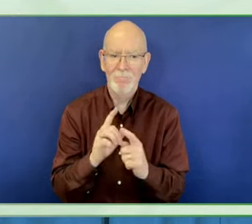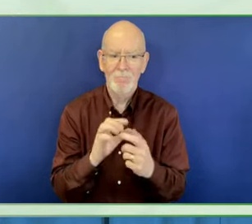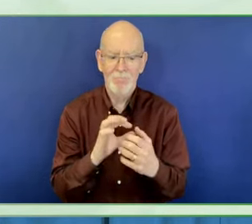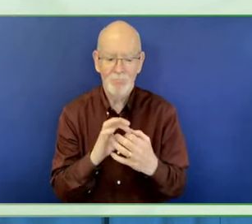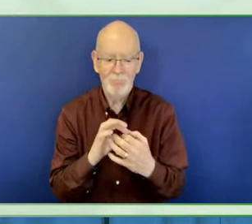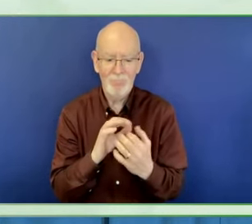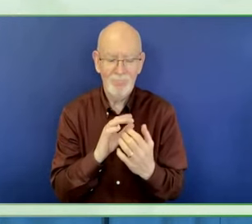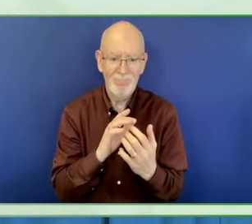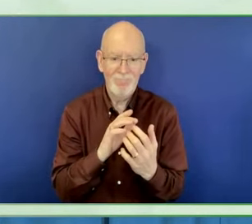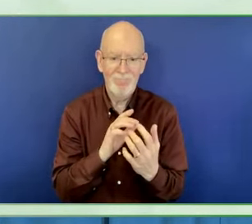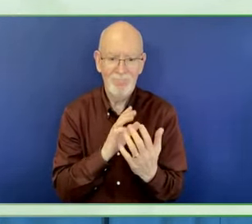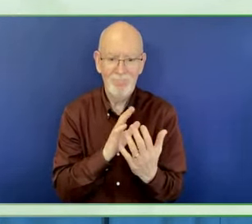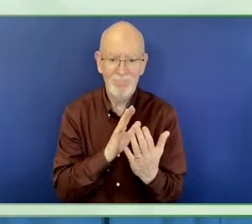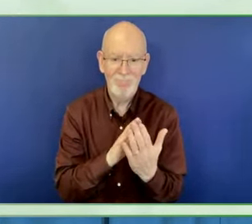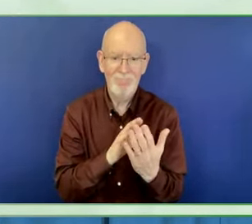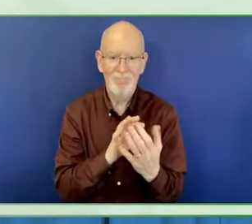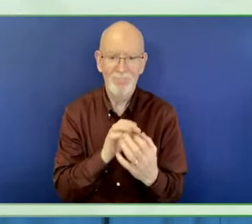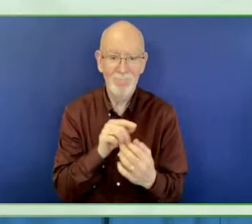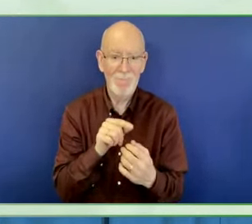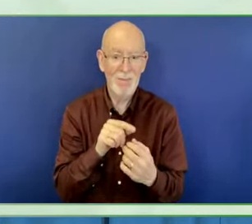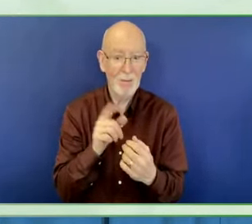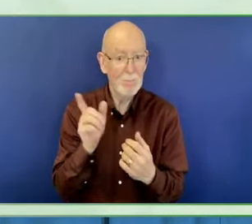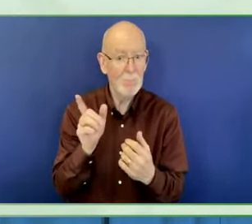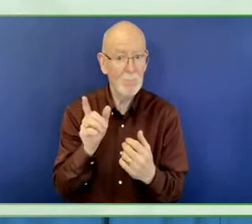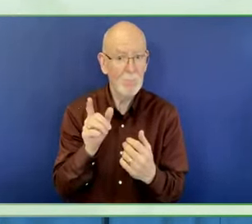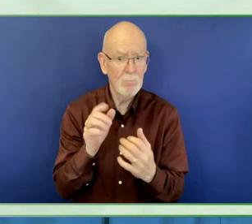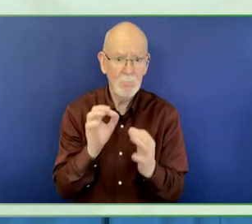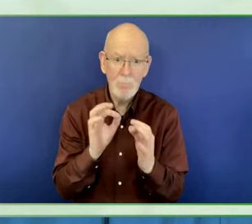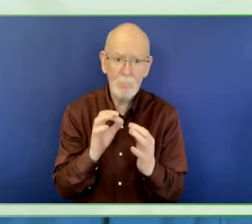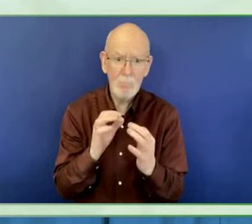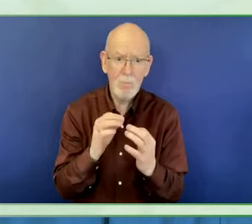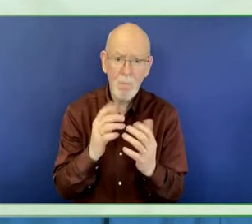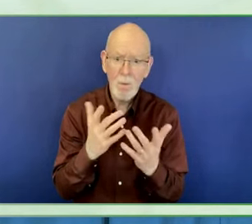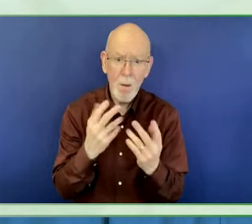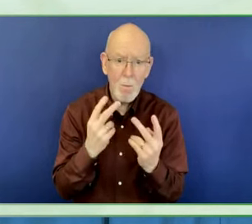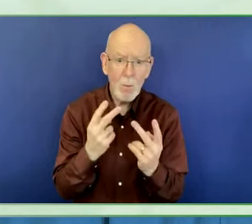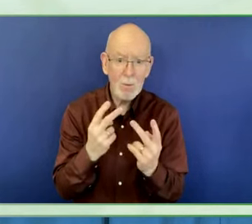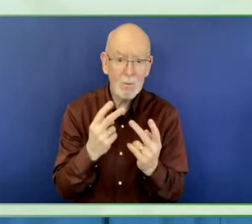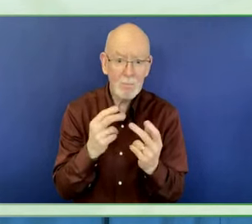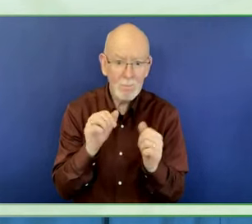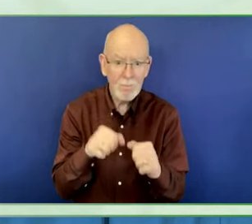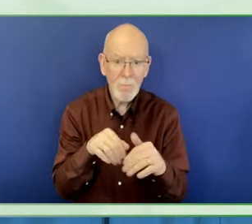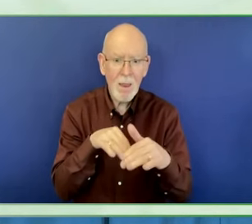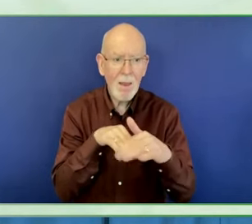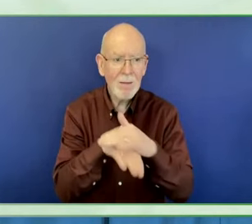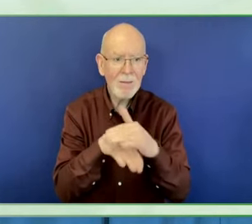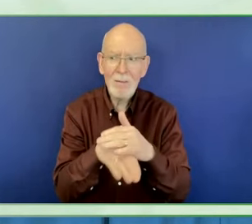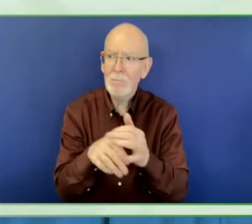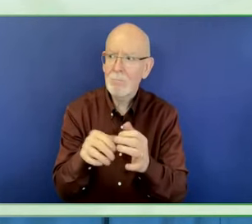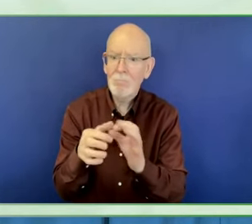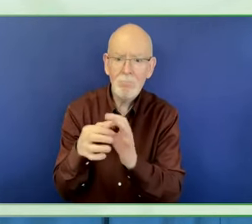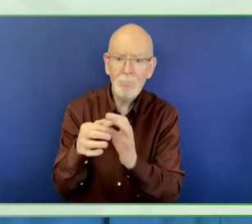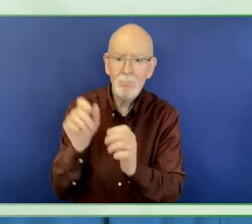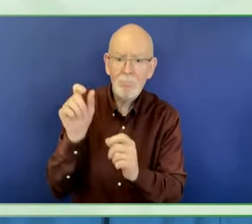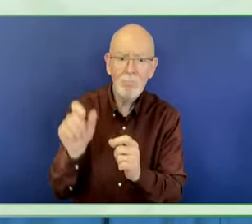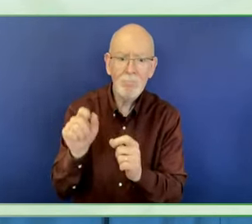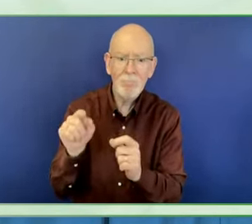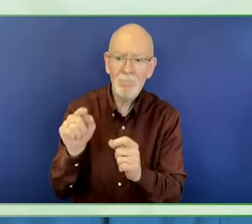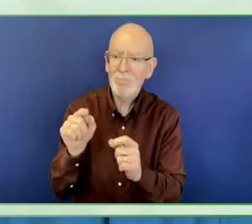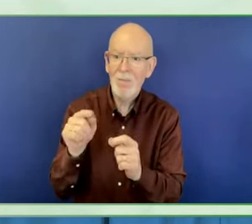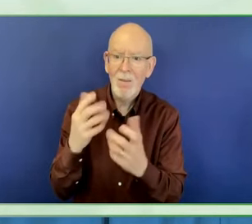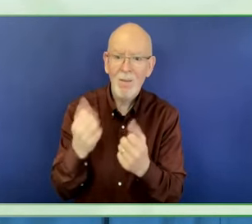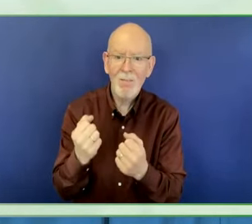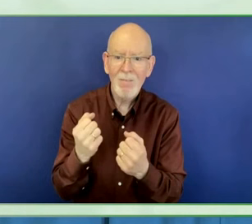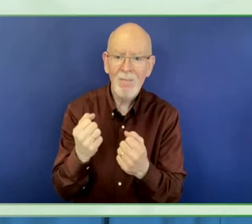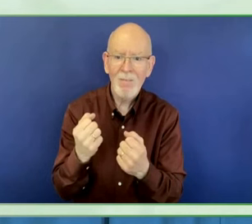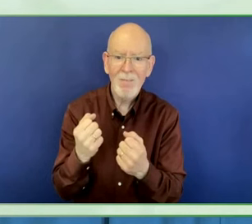my needs as a disabled artist and to the honesty of the production of a disabled character and sexuality represented in film."